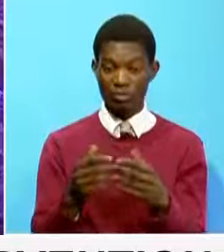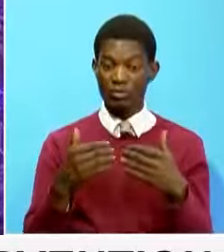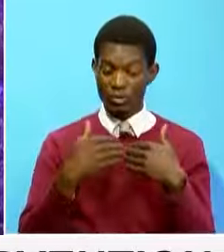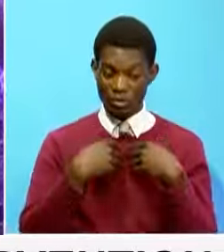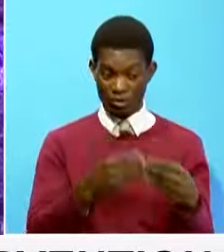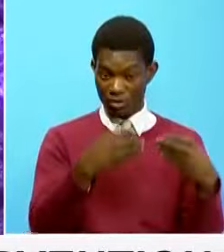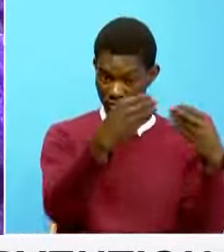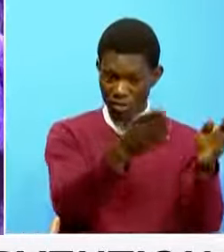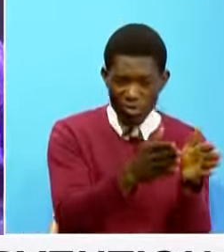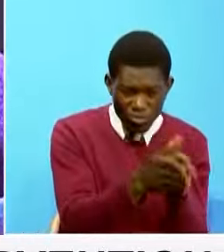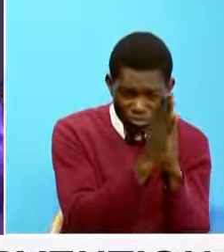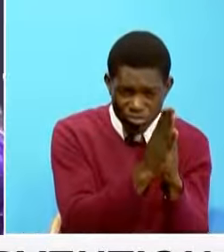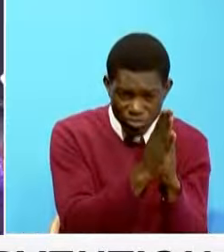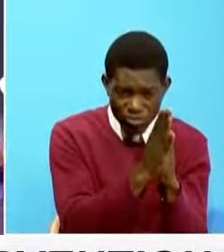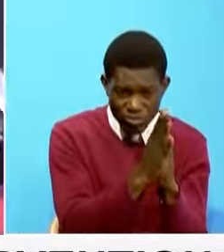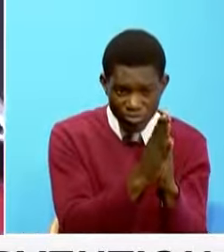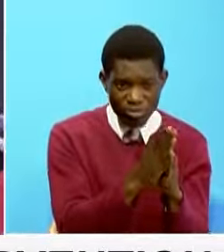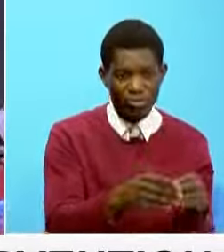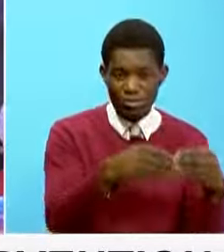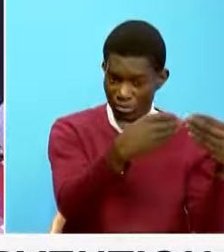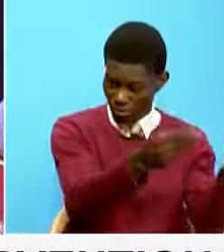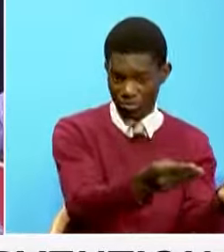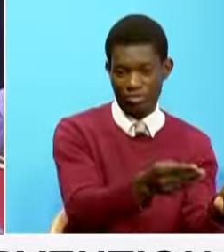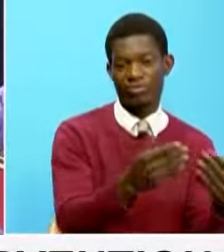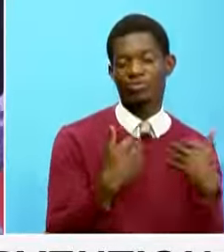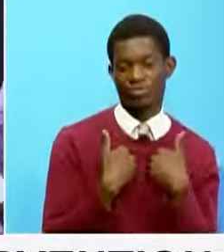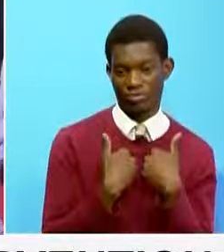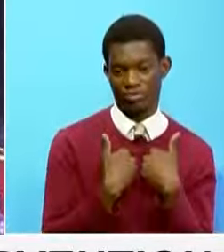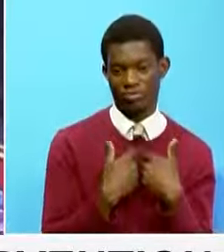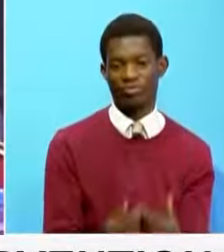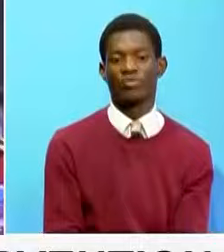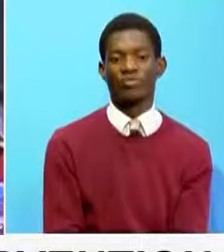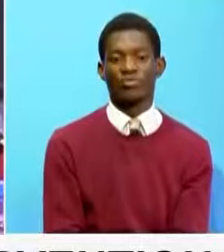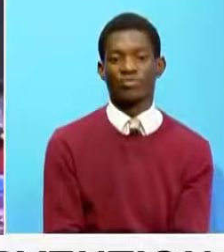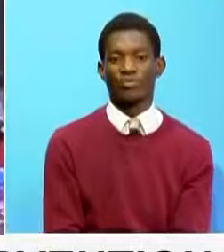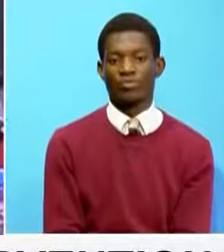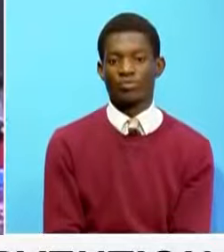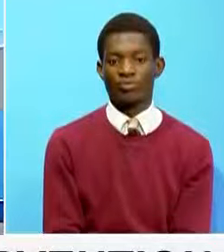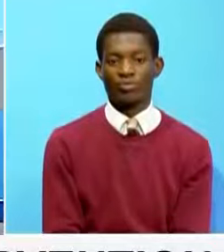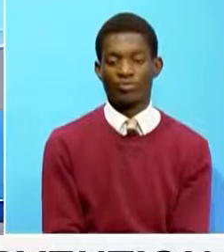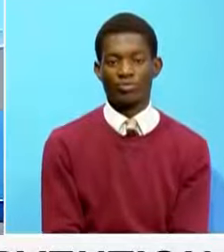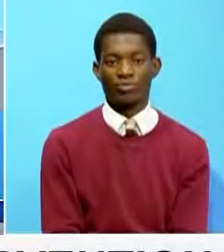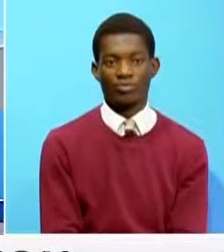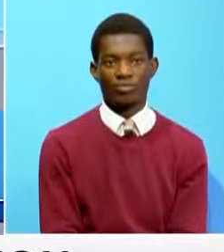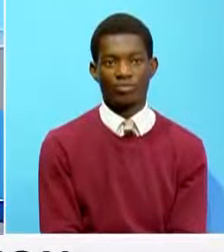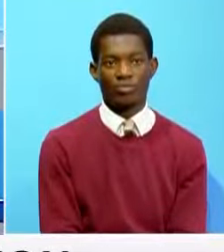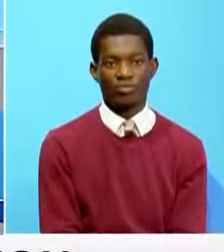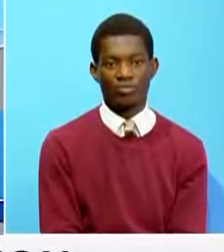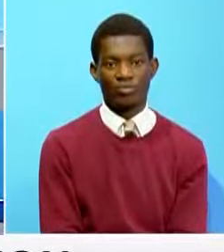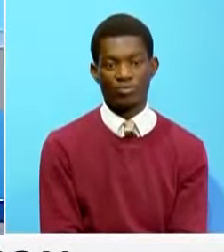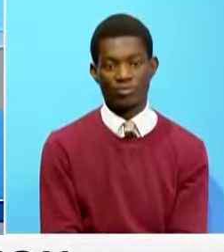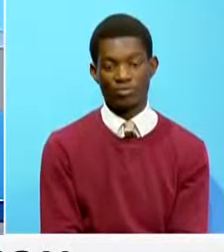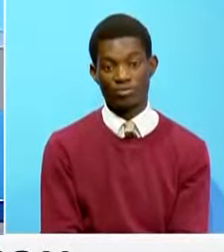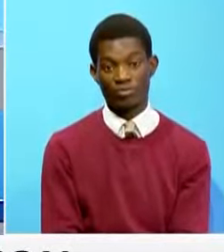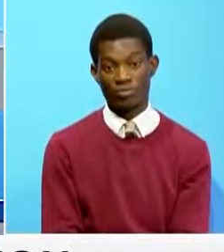help in addressing their plight. Mtalekani for Zanis News in Lusaka. Also in